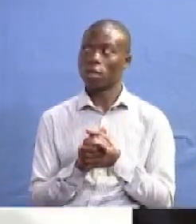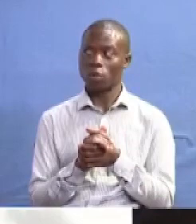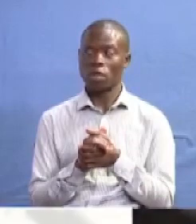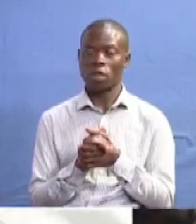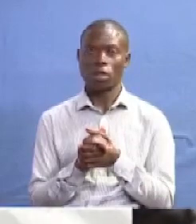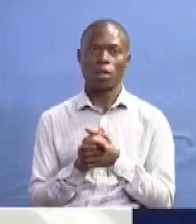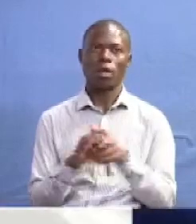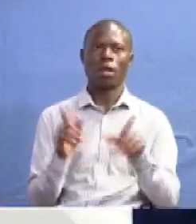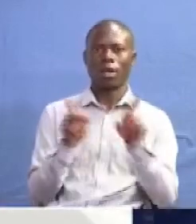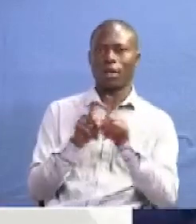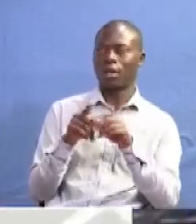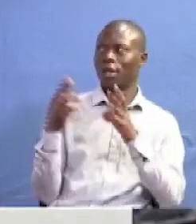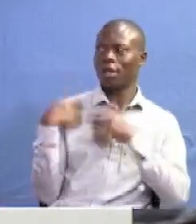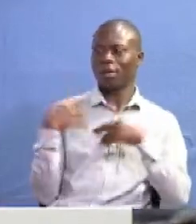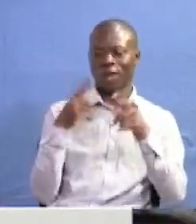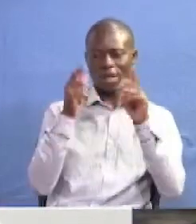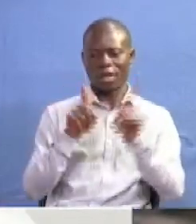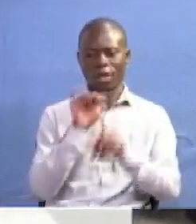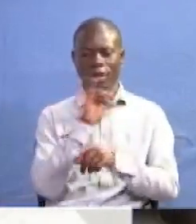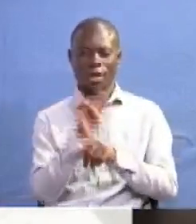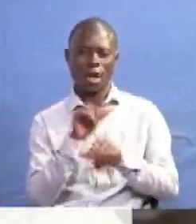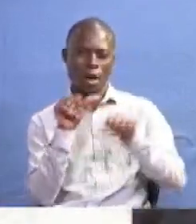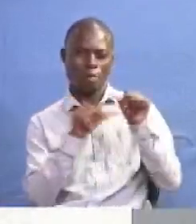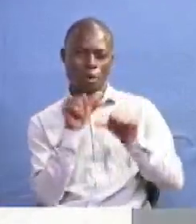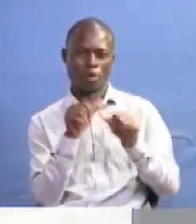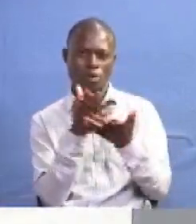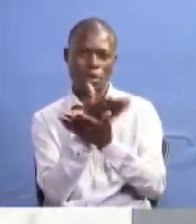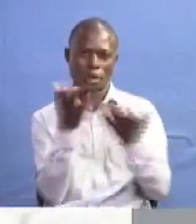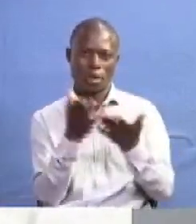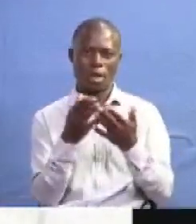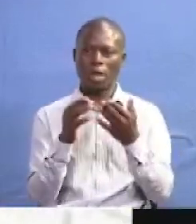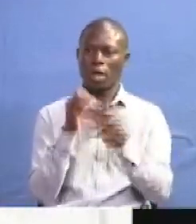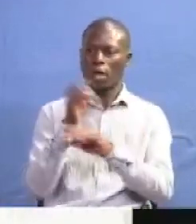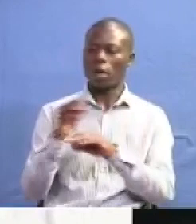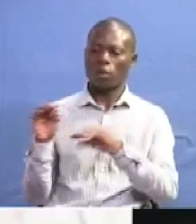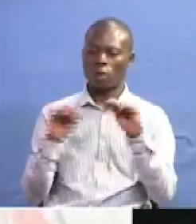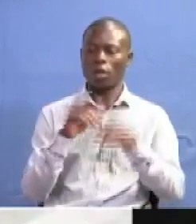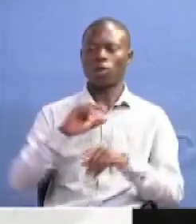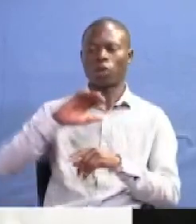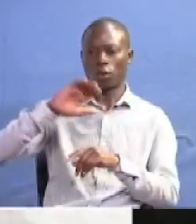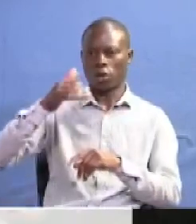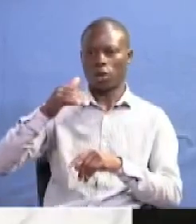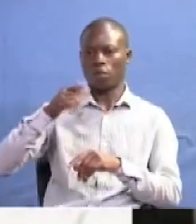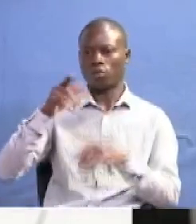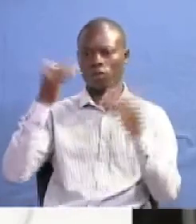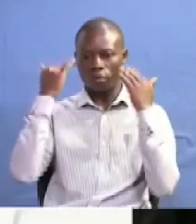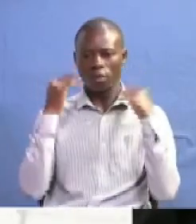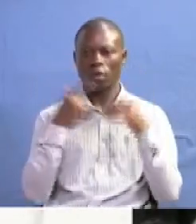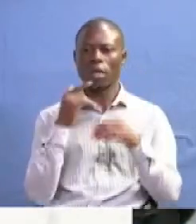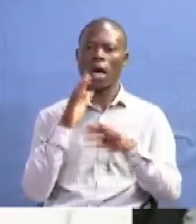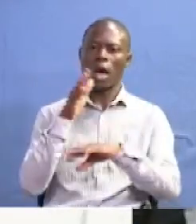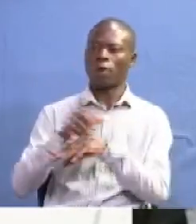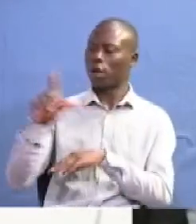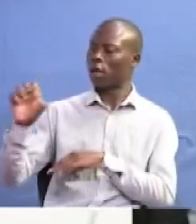The 125 protesters arrested during demonstrations were earlier today arraigned at City Hall Court after the LSK